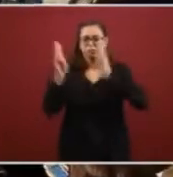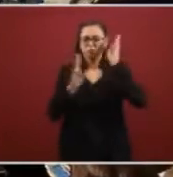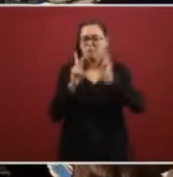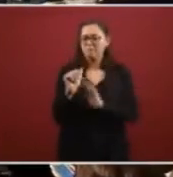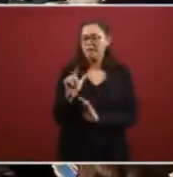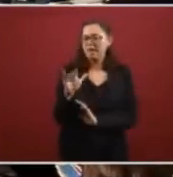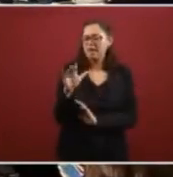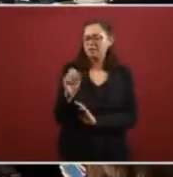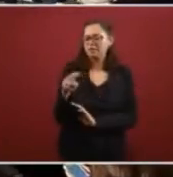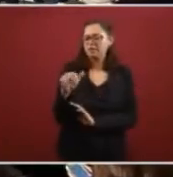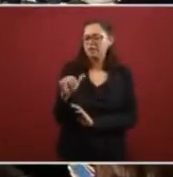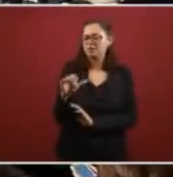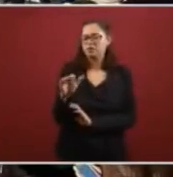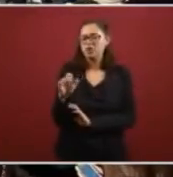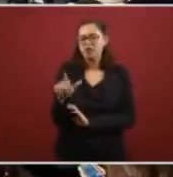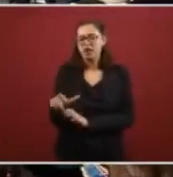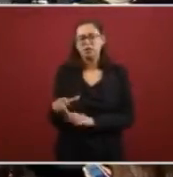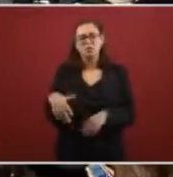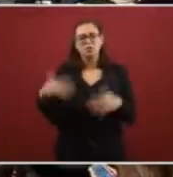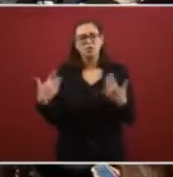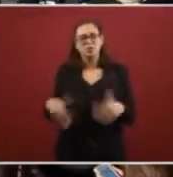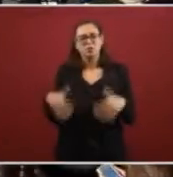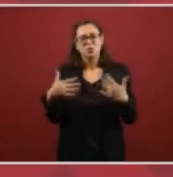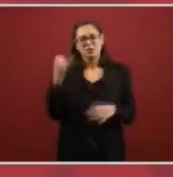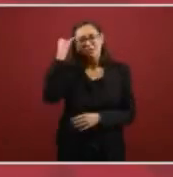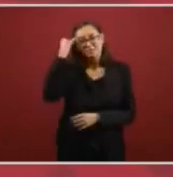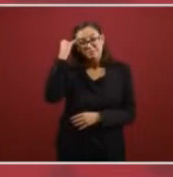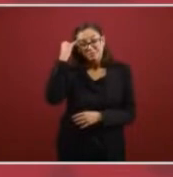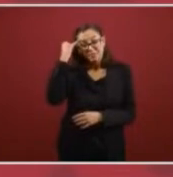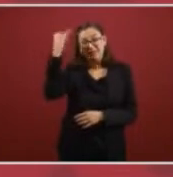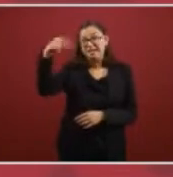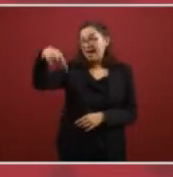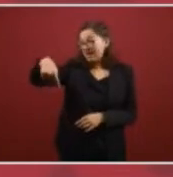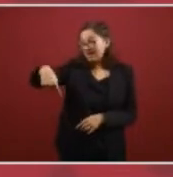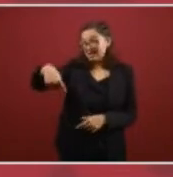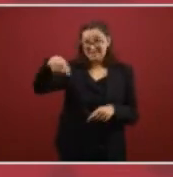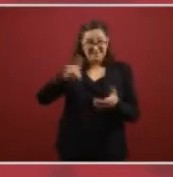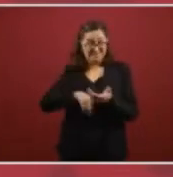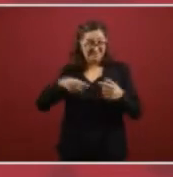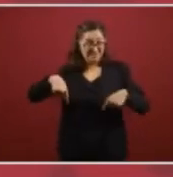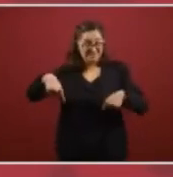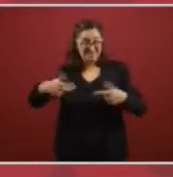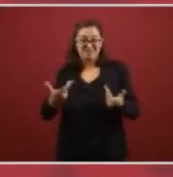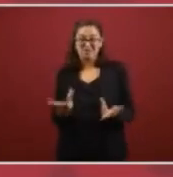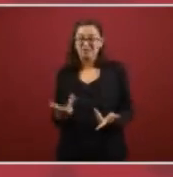Palace. Imagine that. See what's happened here?